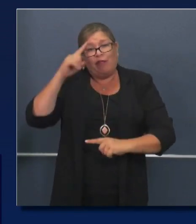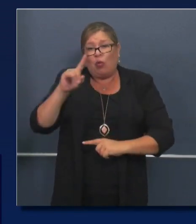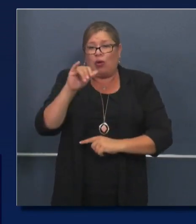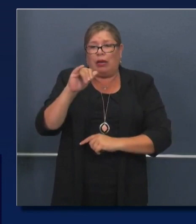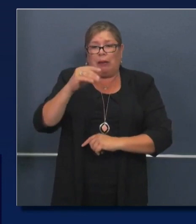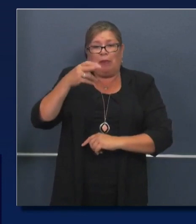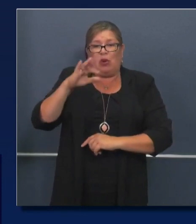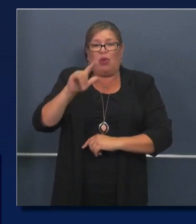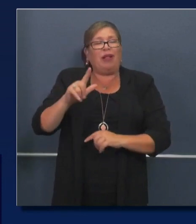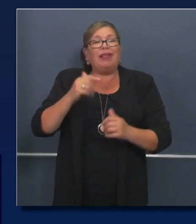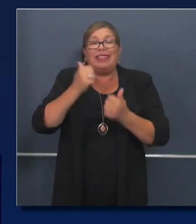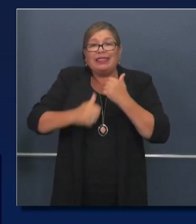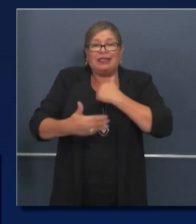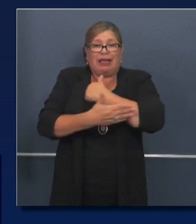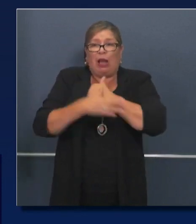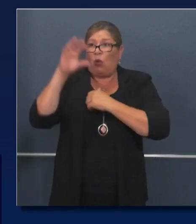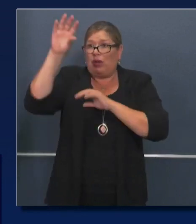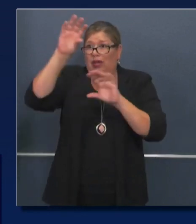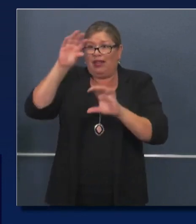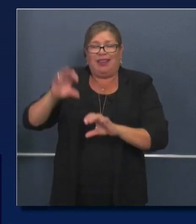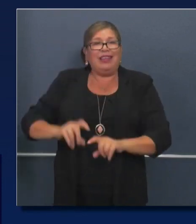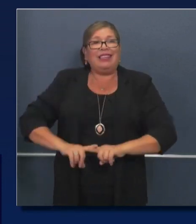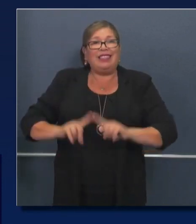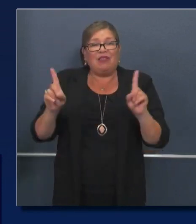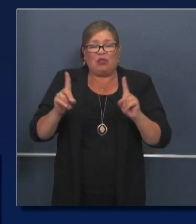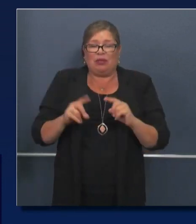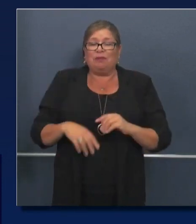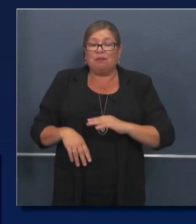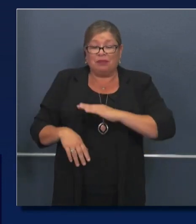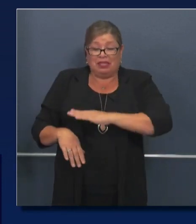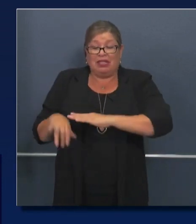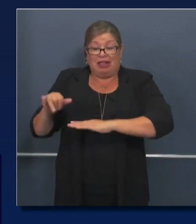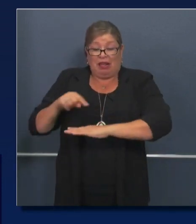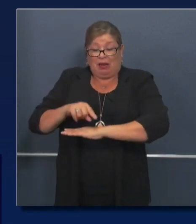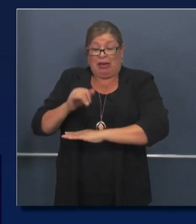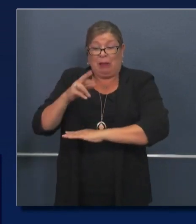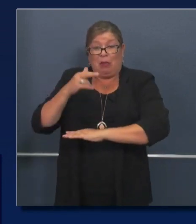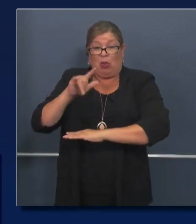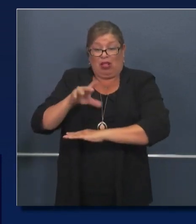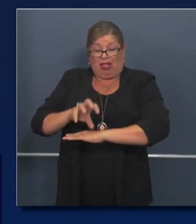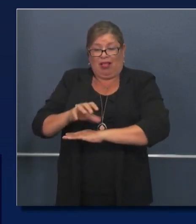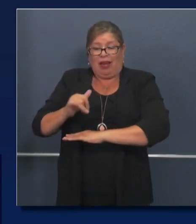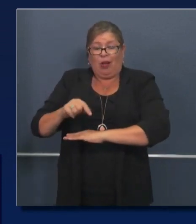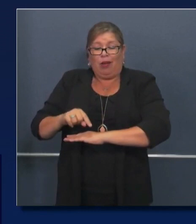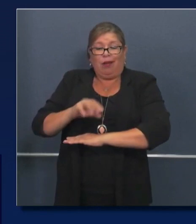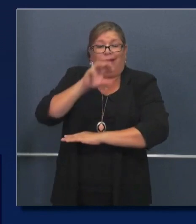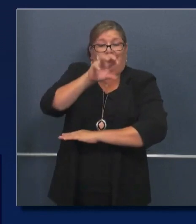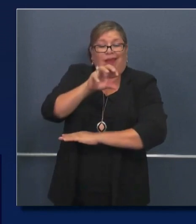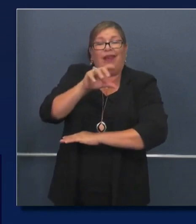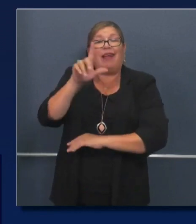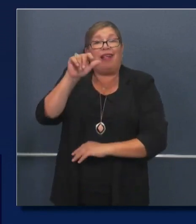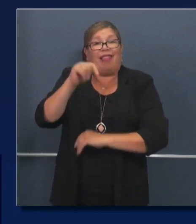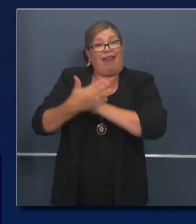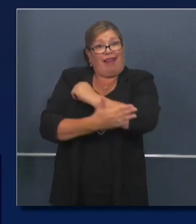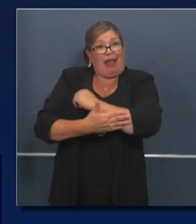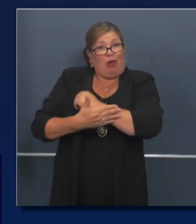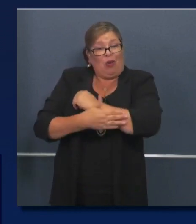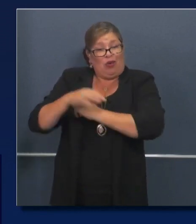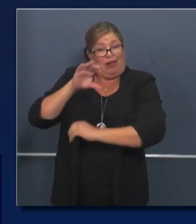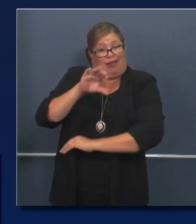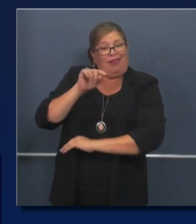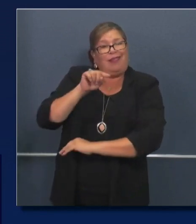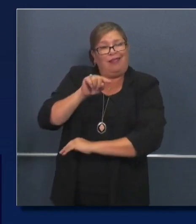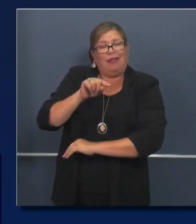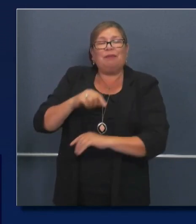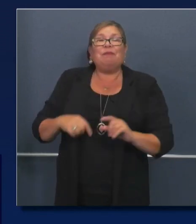different. Going to go a little bit further north to Los Angeles County, my home county, where even though